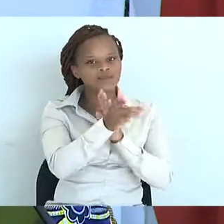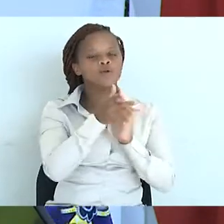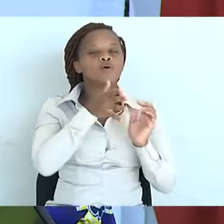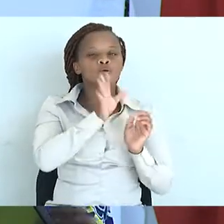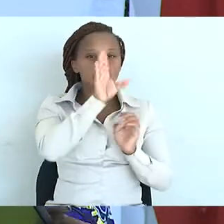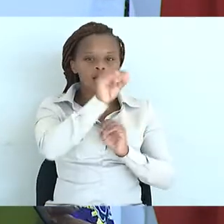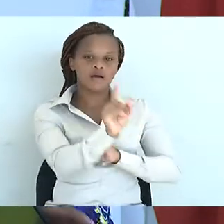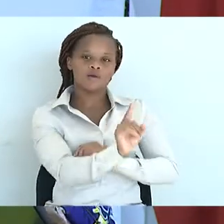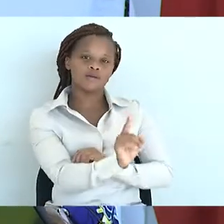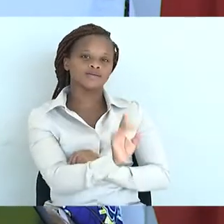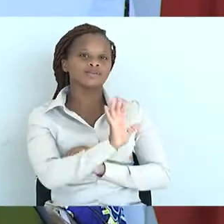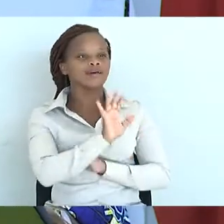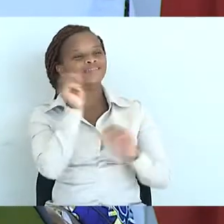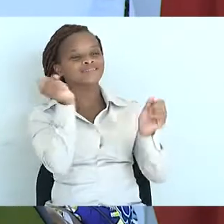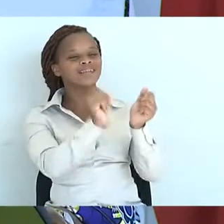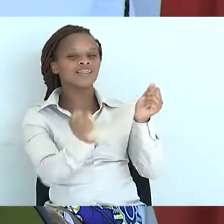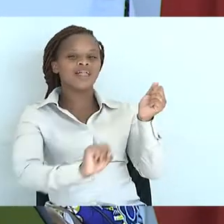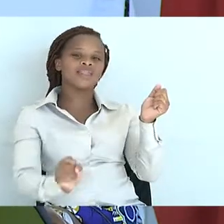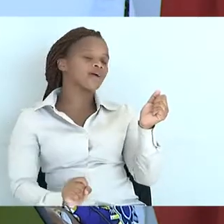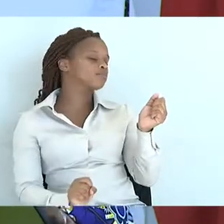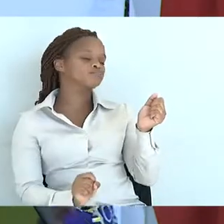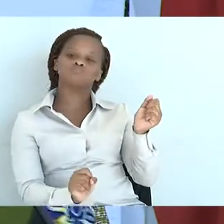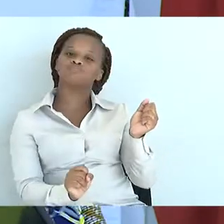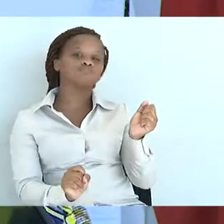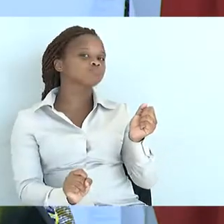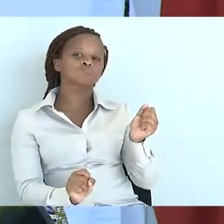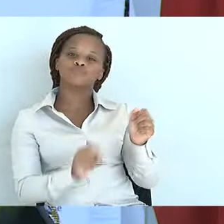isikhathi. We request that